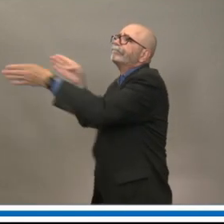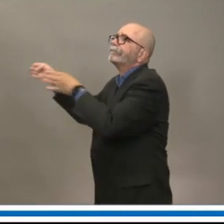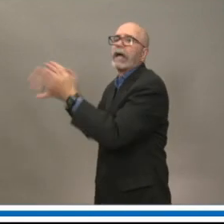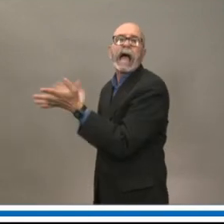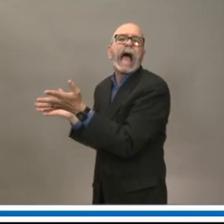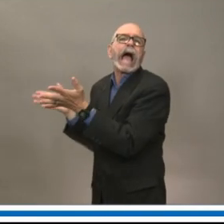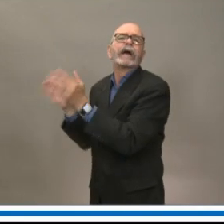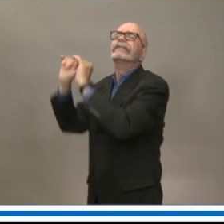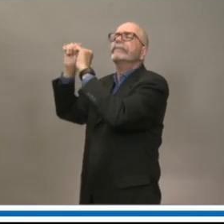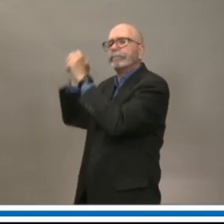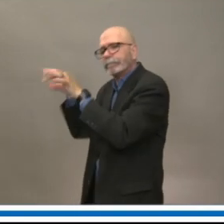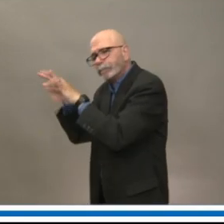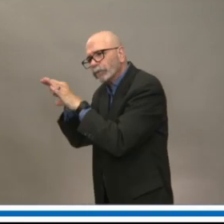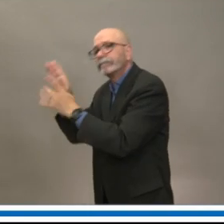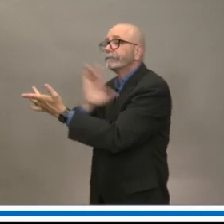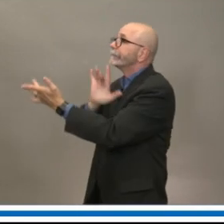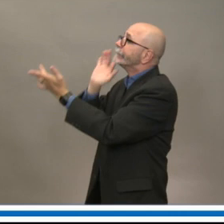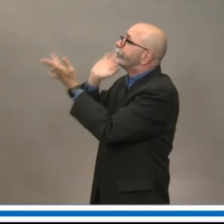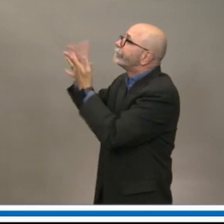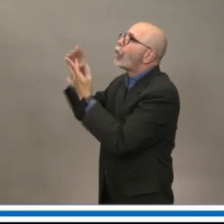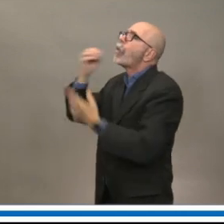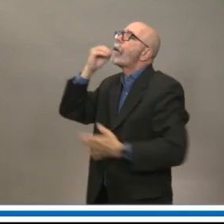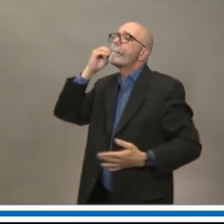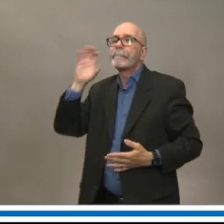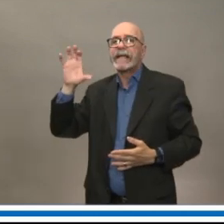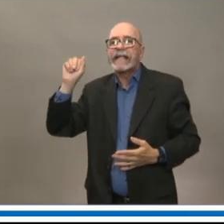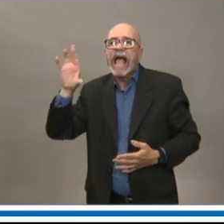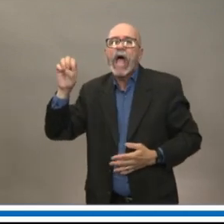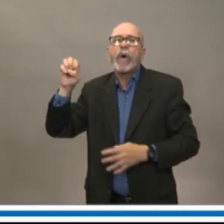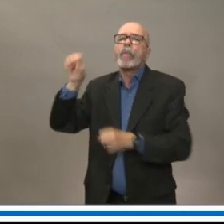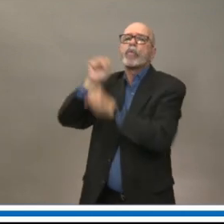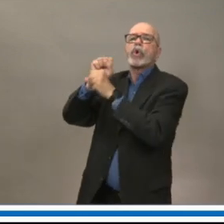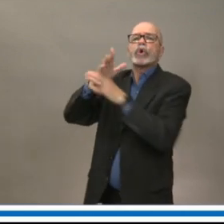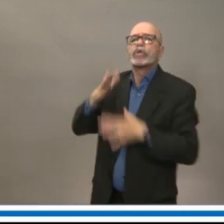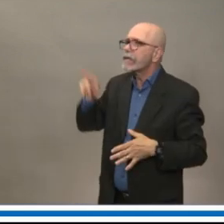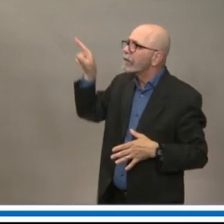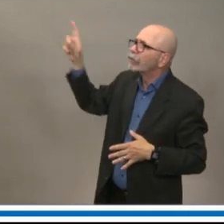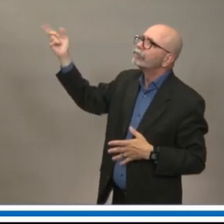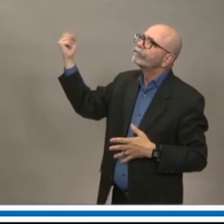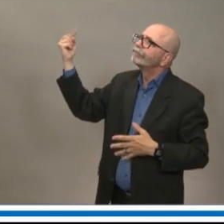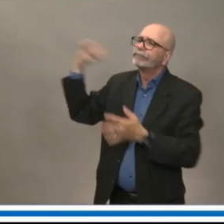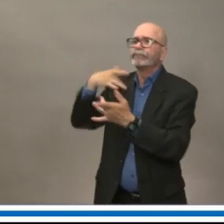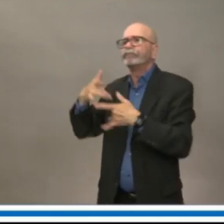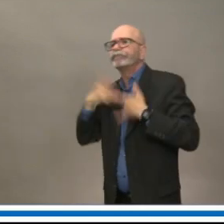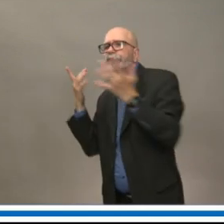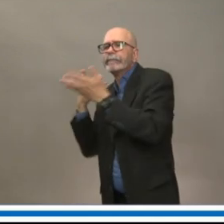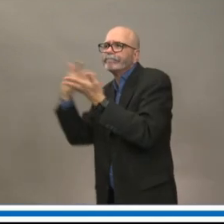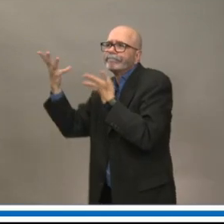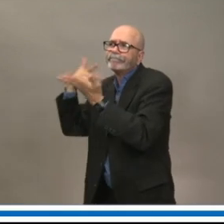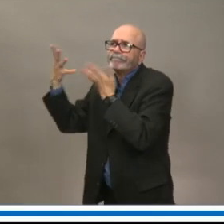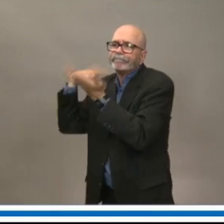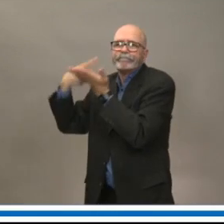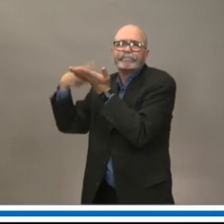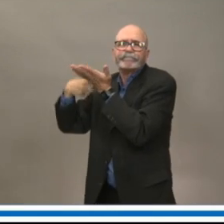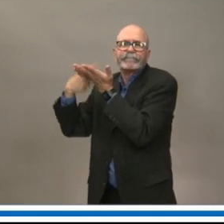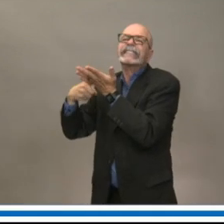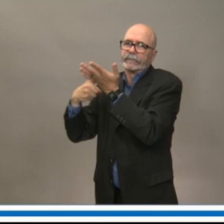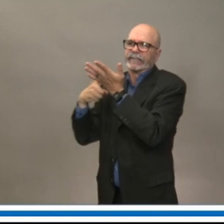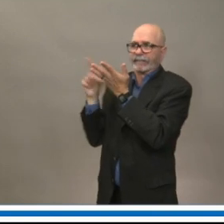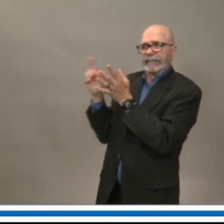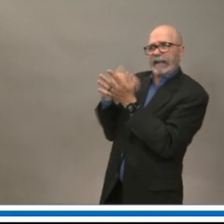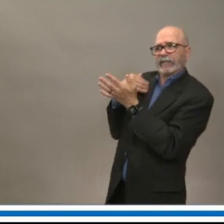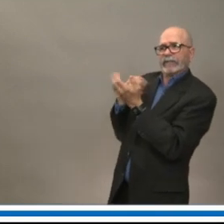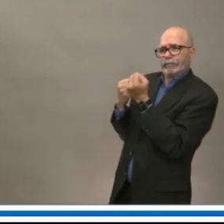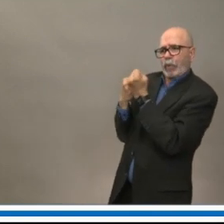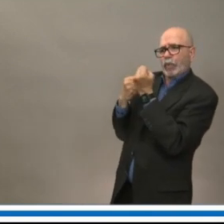very front line level, so families can continue to get as best as the